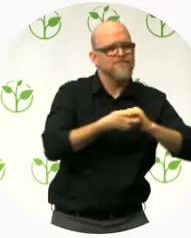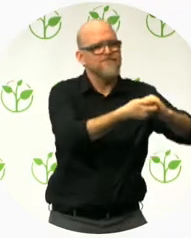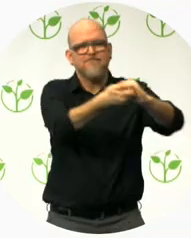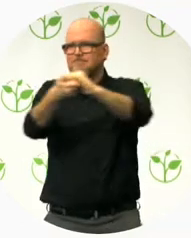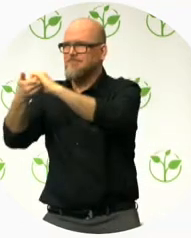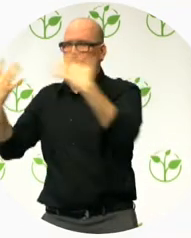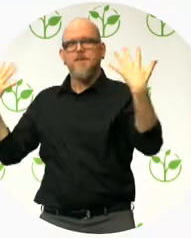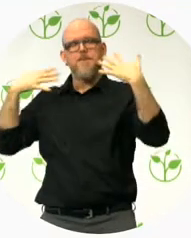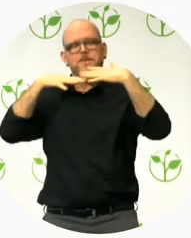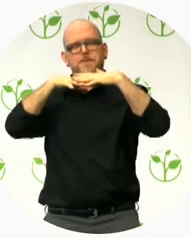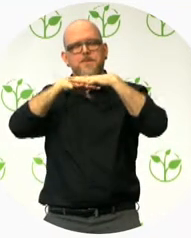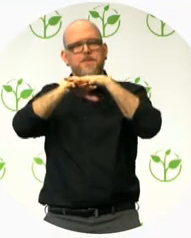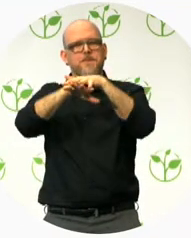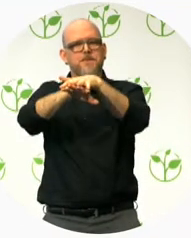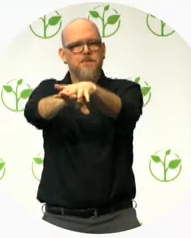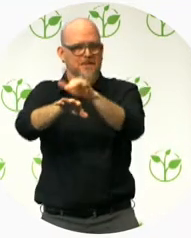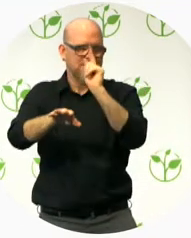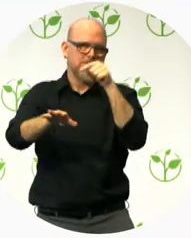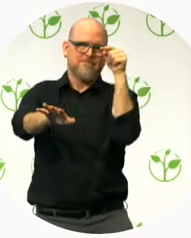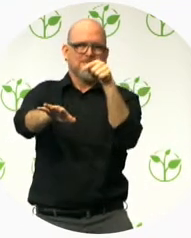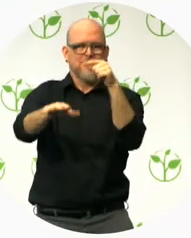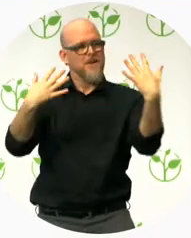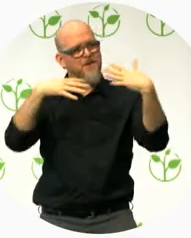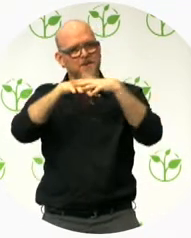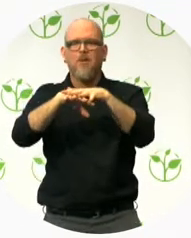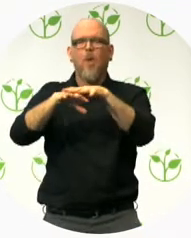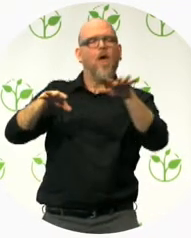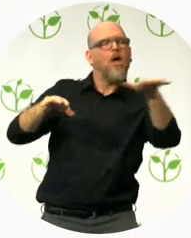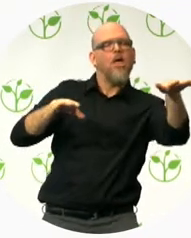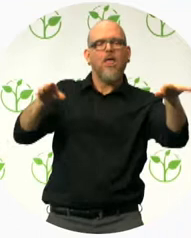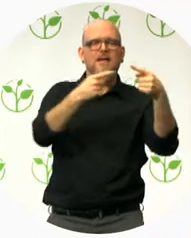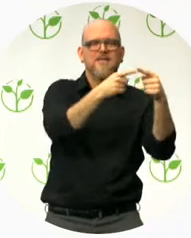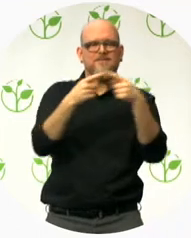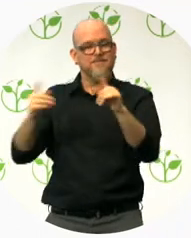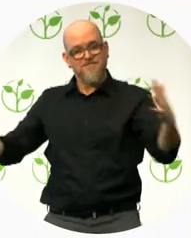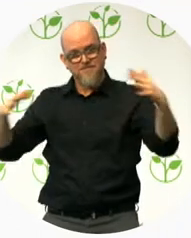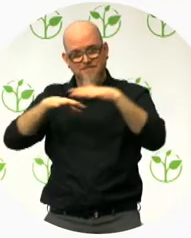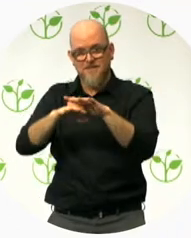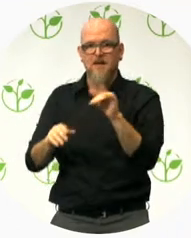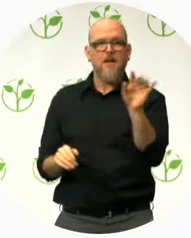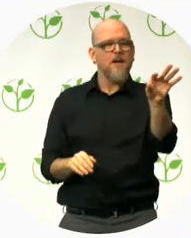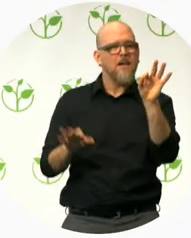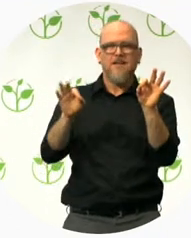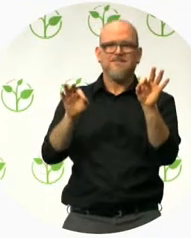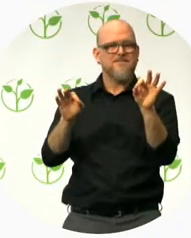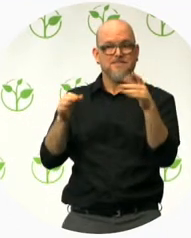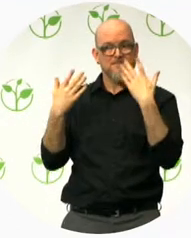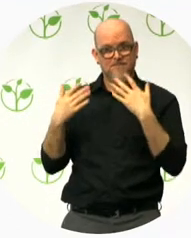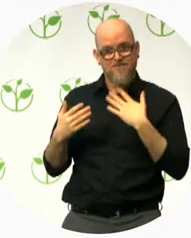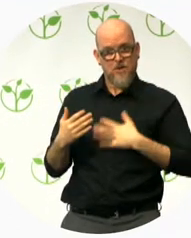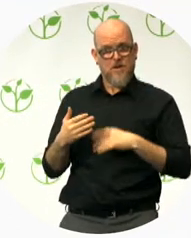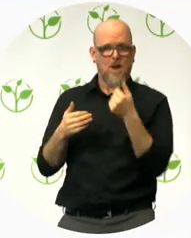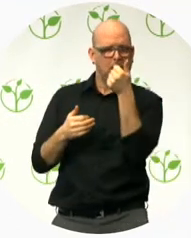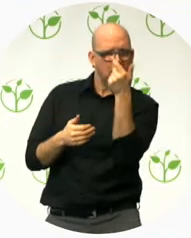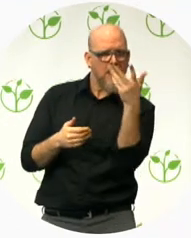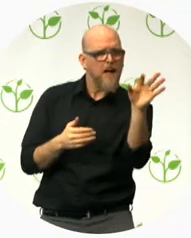about highlighting the deeds and more highlighting the ability. Deeds can stay at home, so let's try to